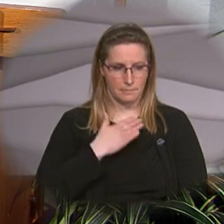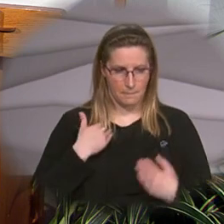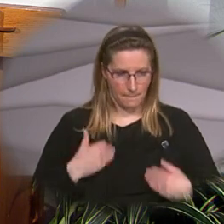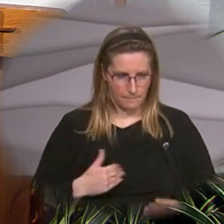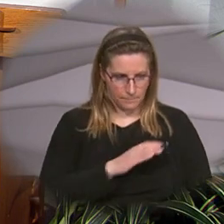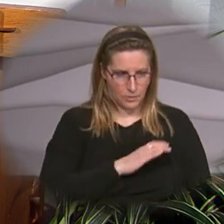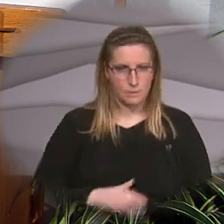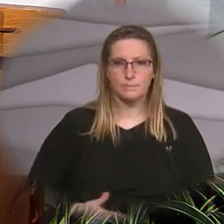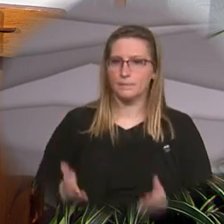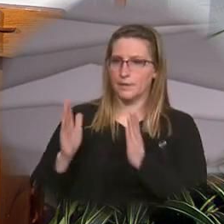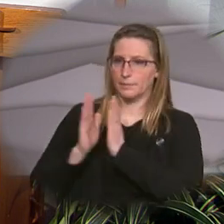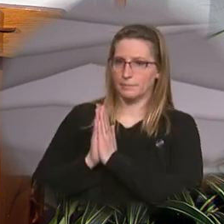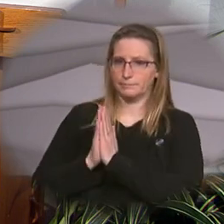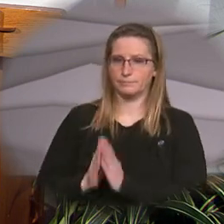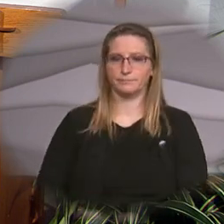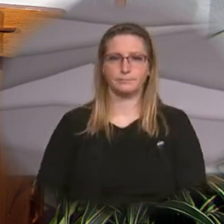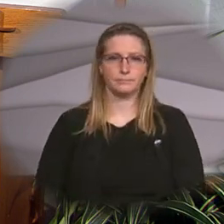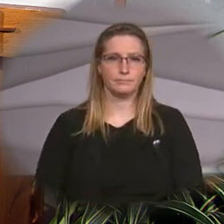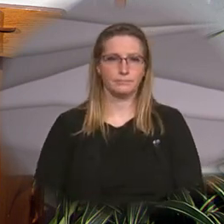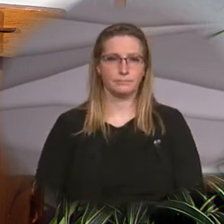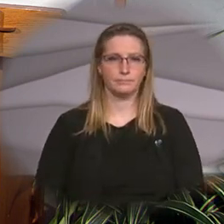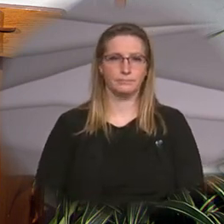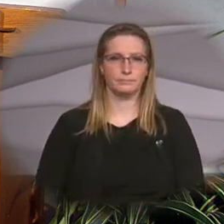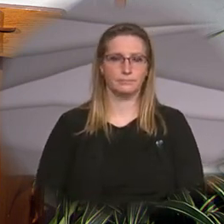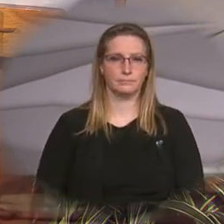not worthy